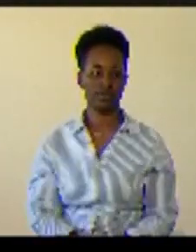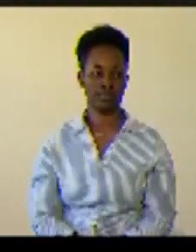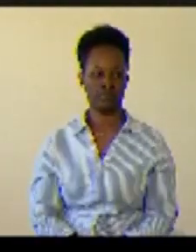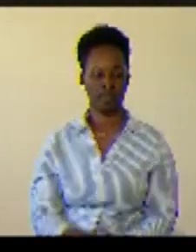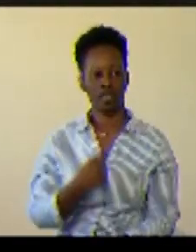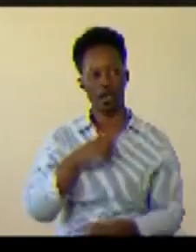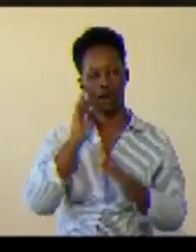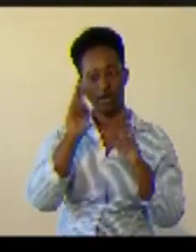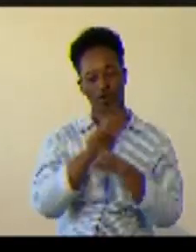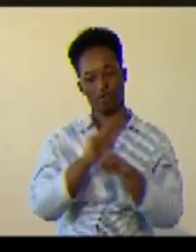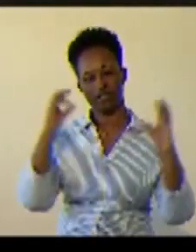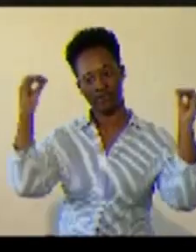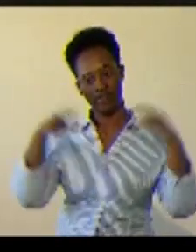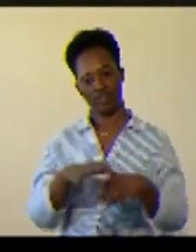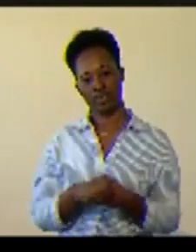I hope it is very clear.